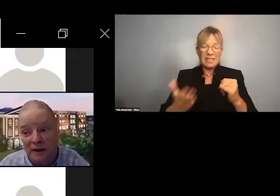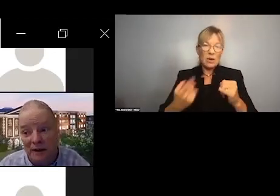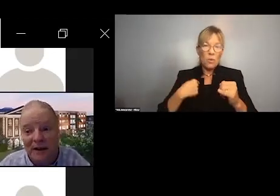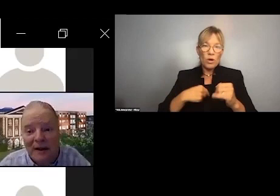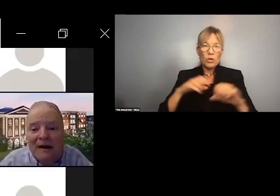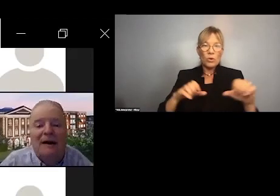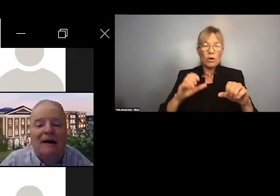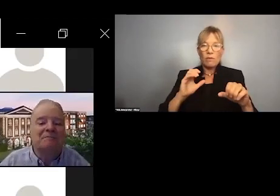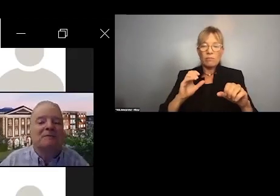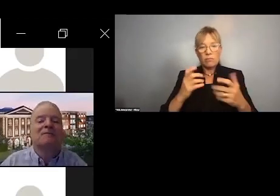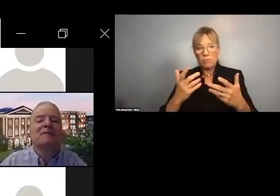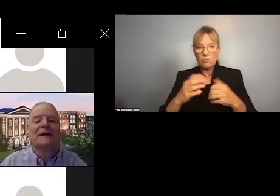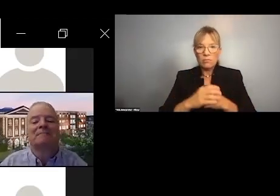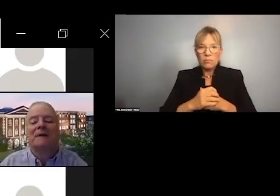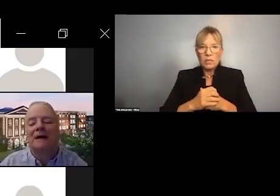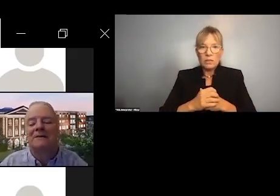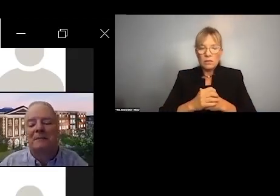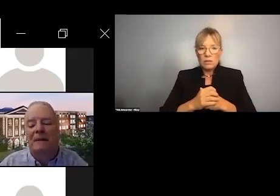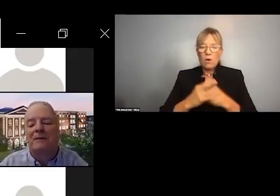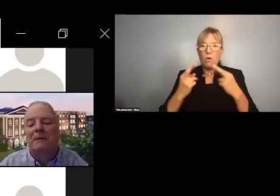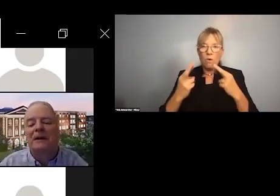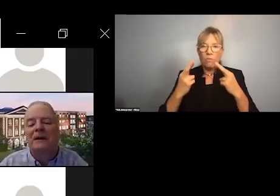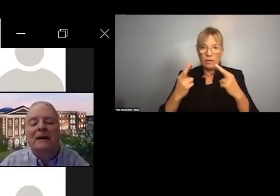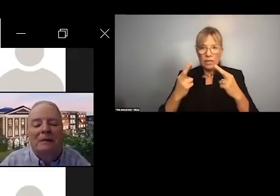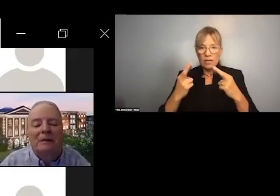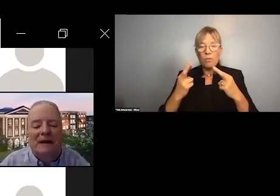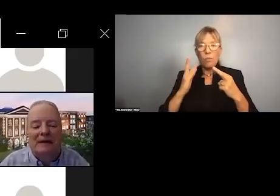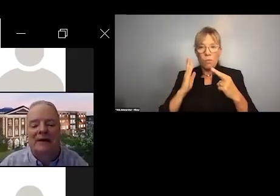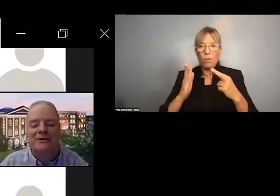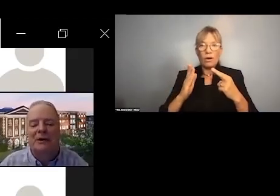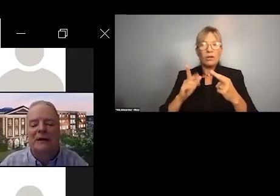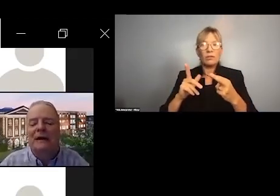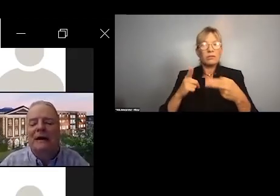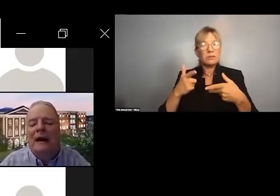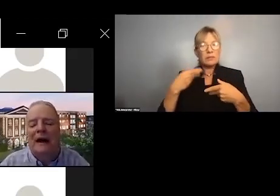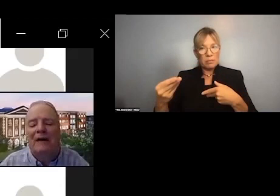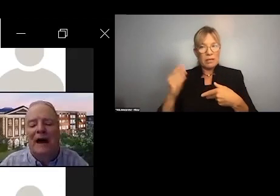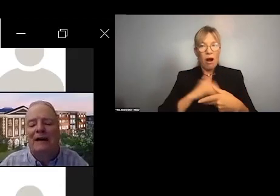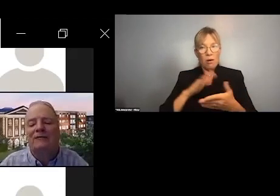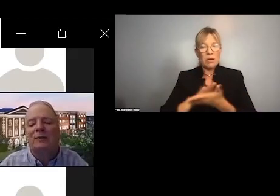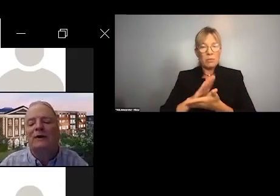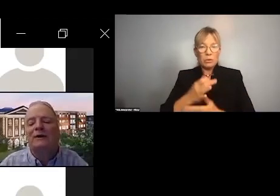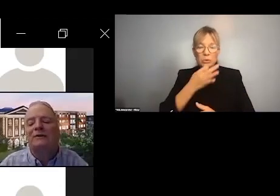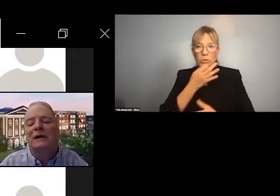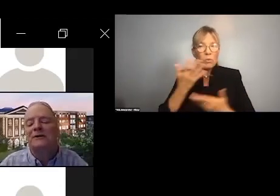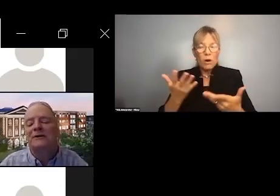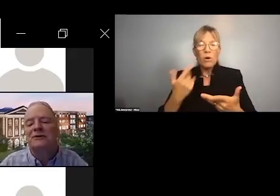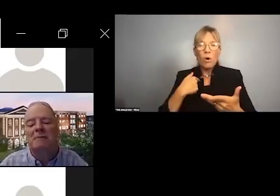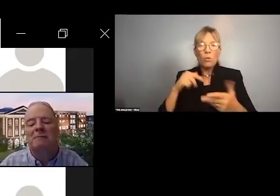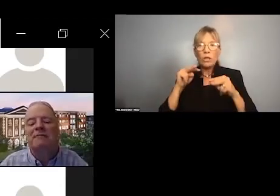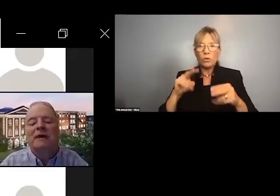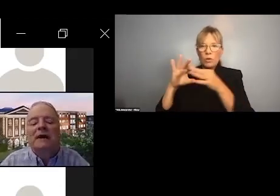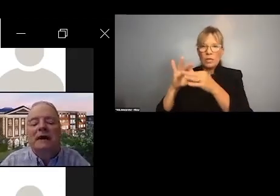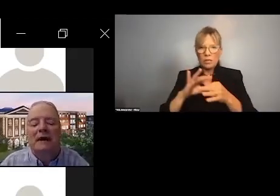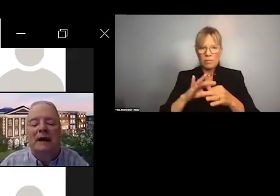doing currently, hopefully paper will be submitted very shortly, and that is we looked at the